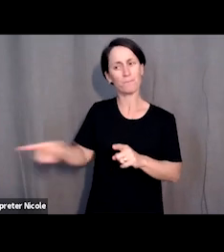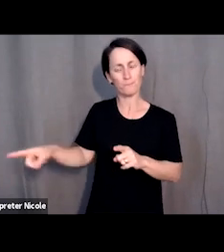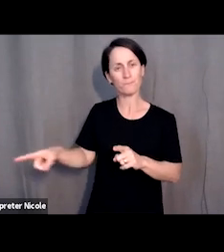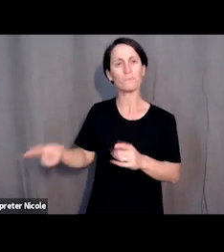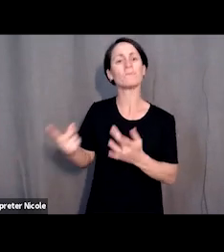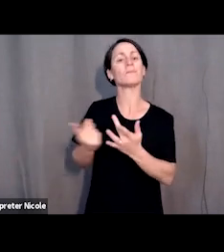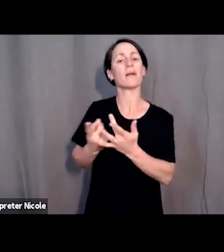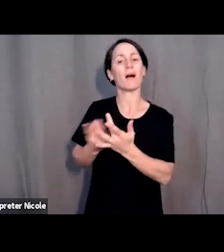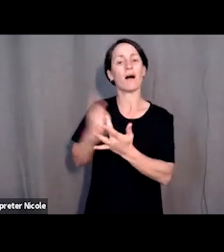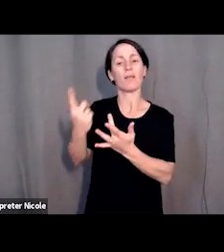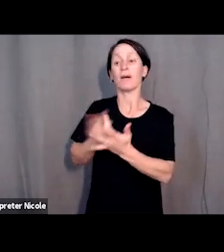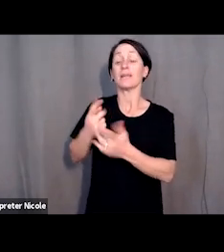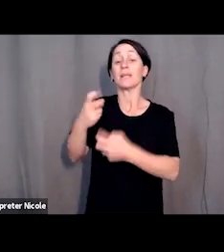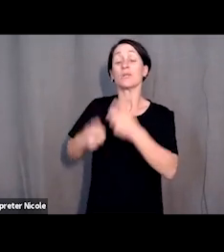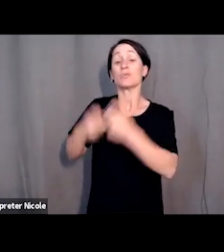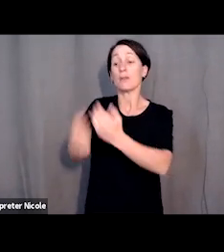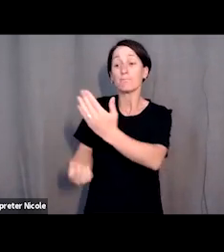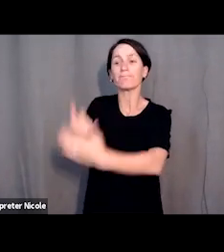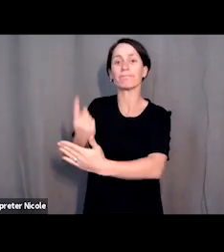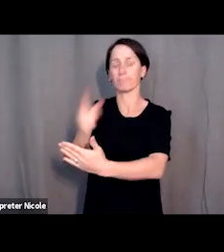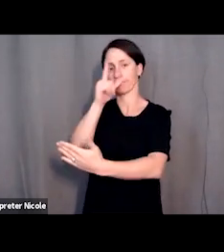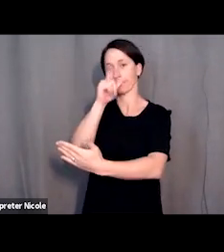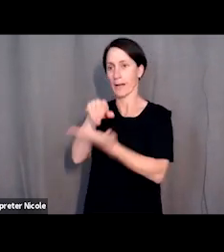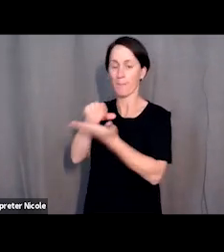those mental illness issues as well.